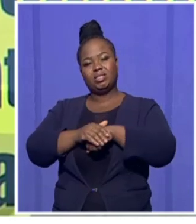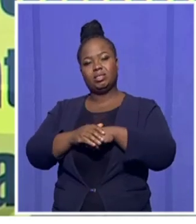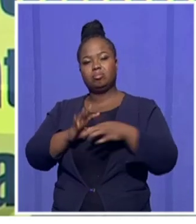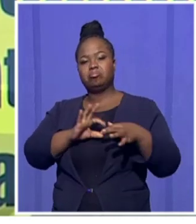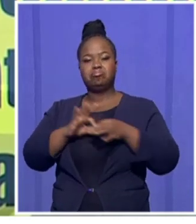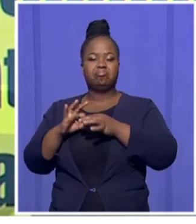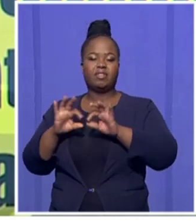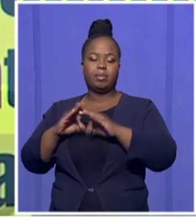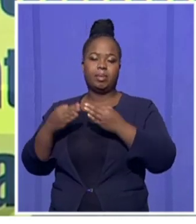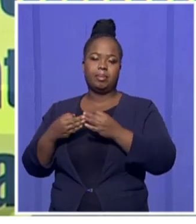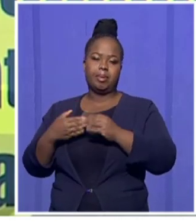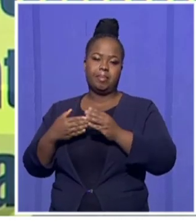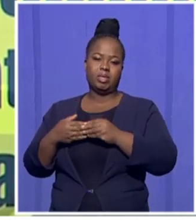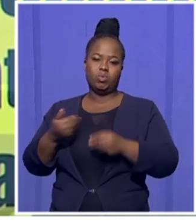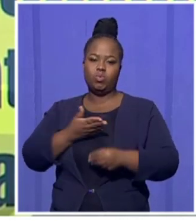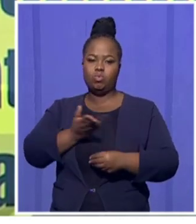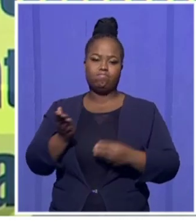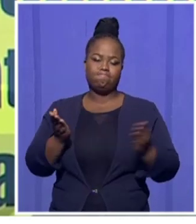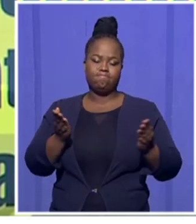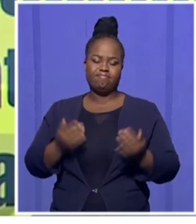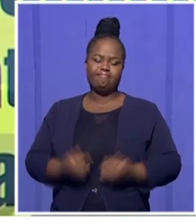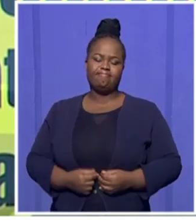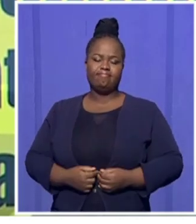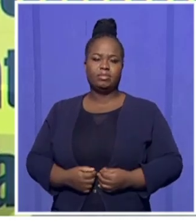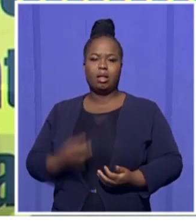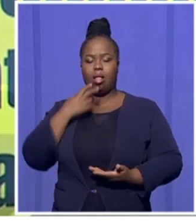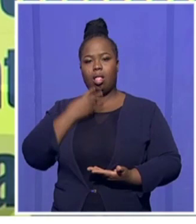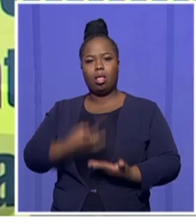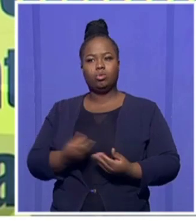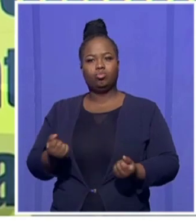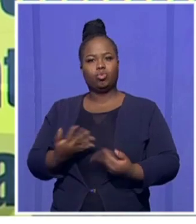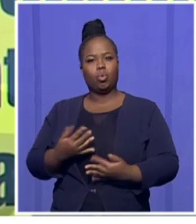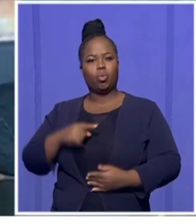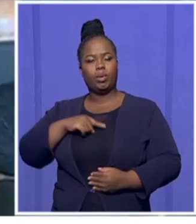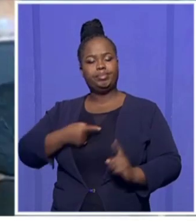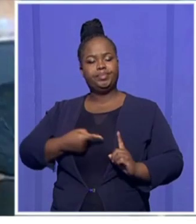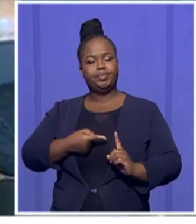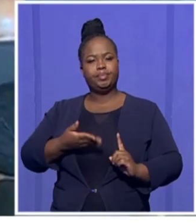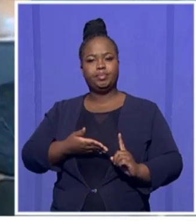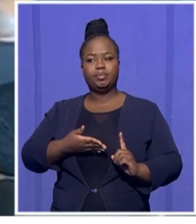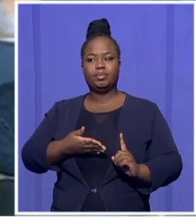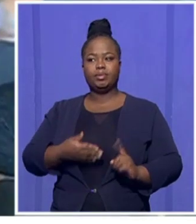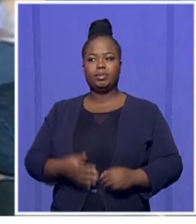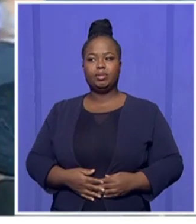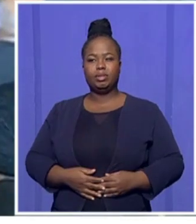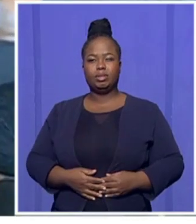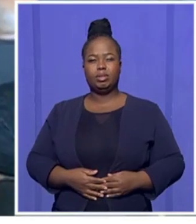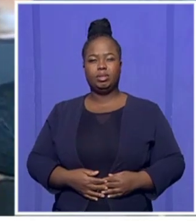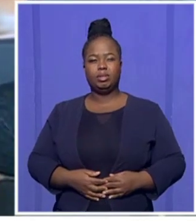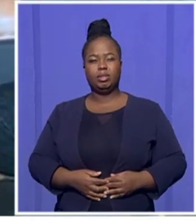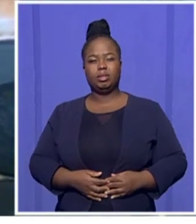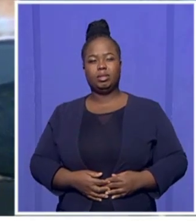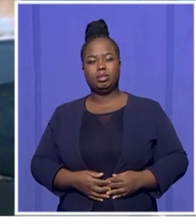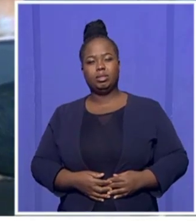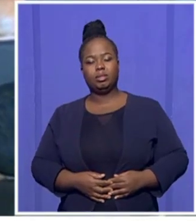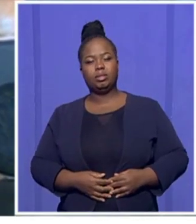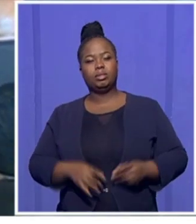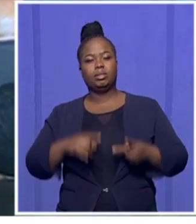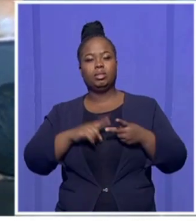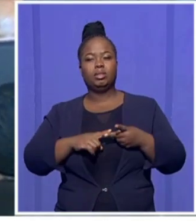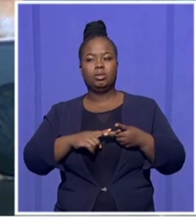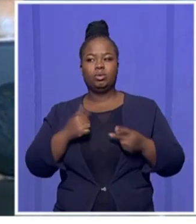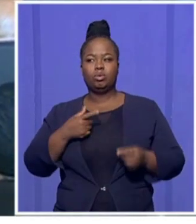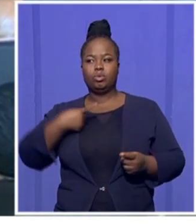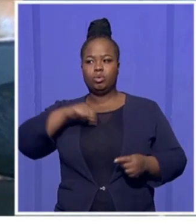ones on the untimely passing of Comrade Mpho. We know that you have been there